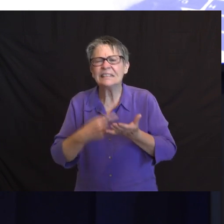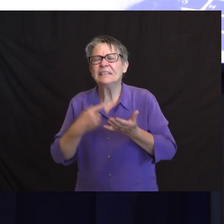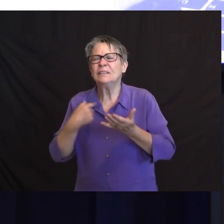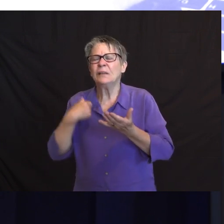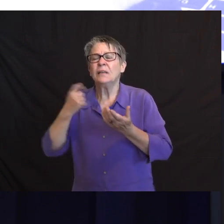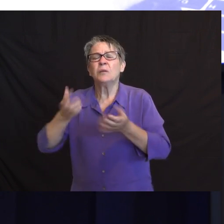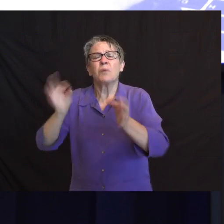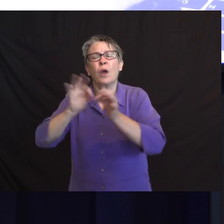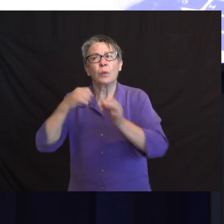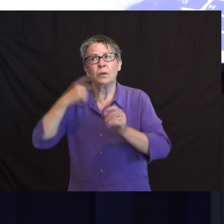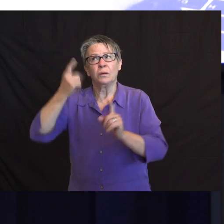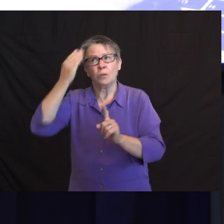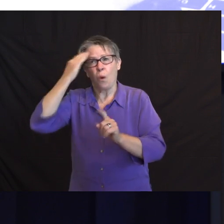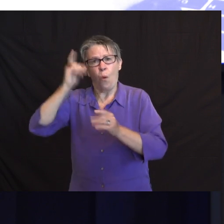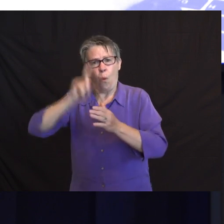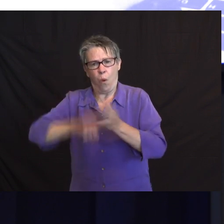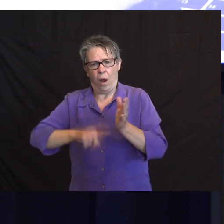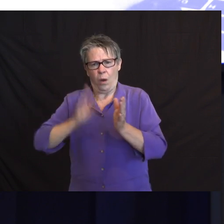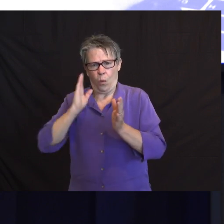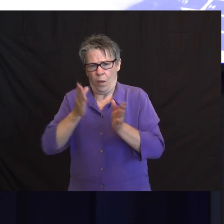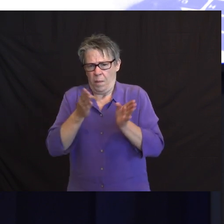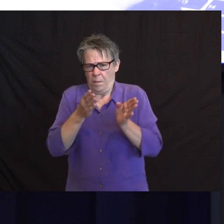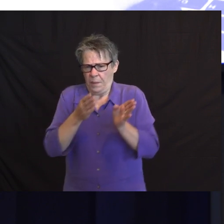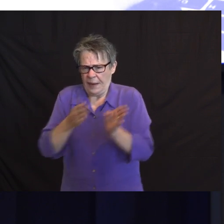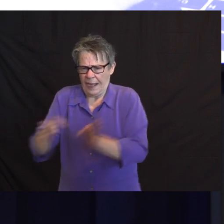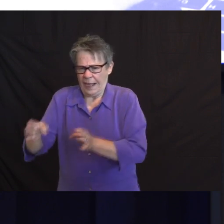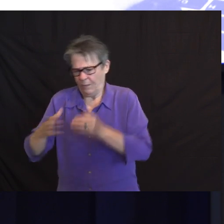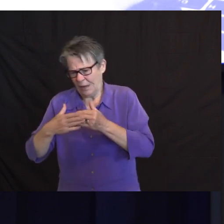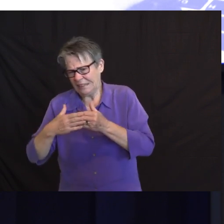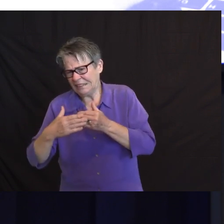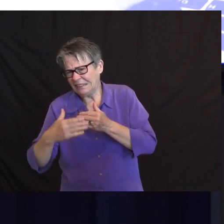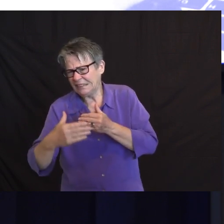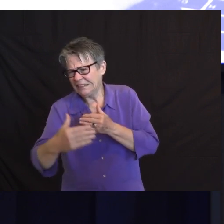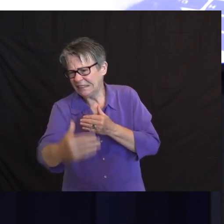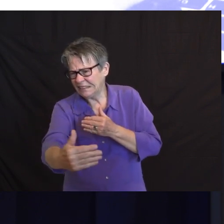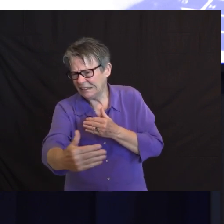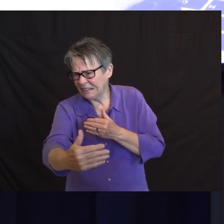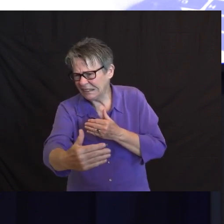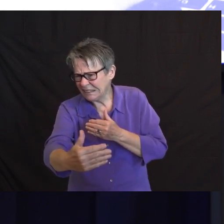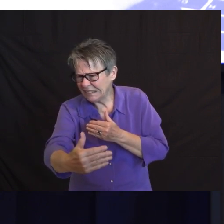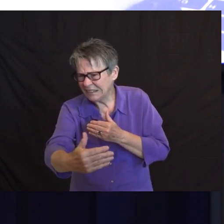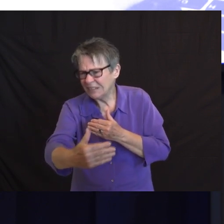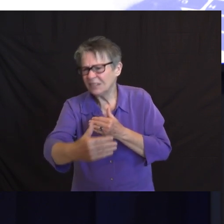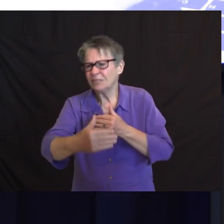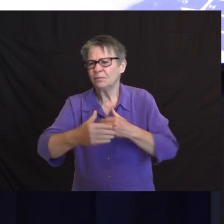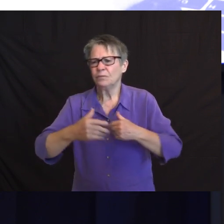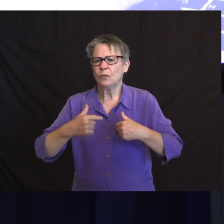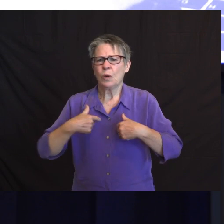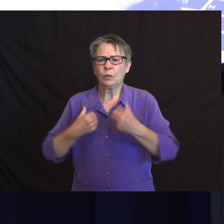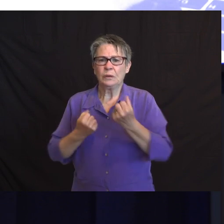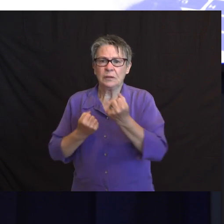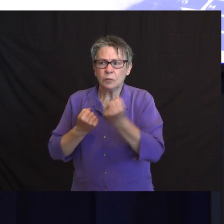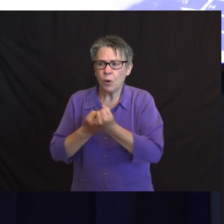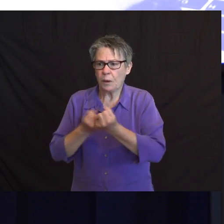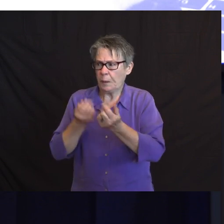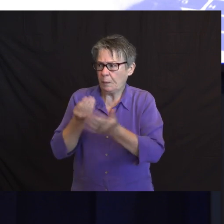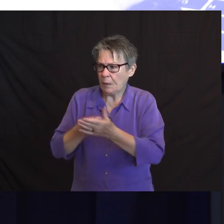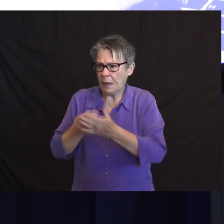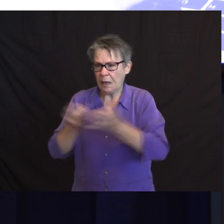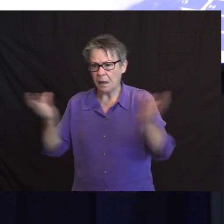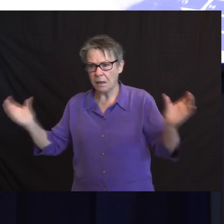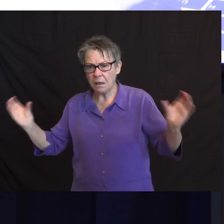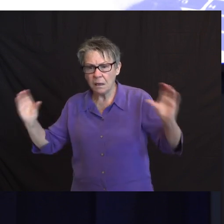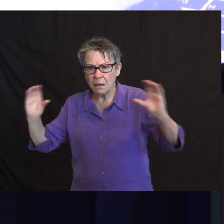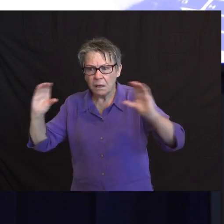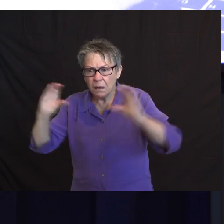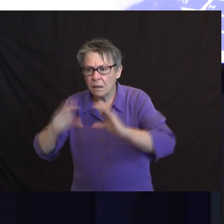businesses, civic groups, environmental groups to get behind to help that advocacy for the funding, both at the federal level with our congressional delegation,